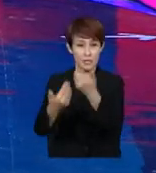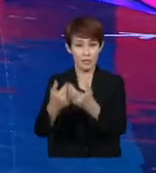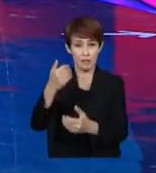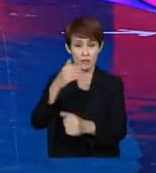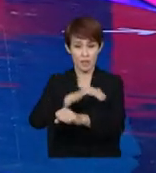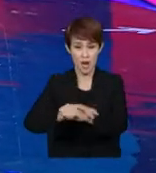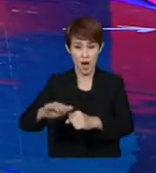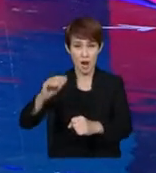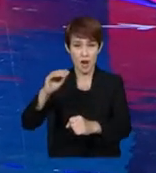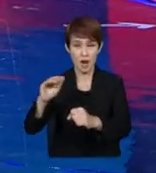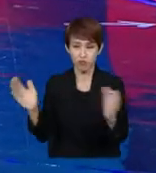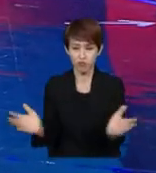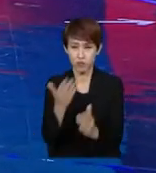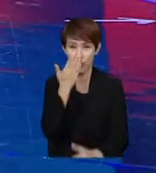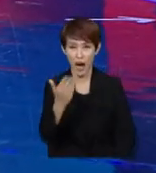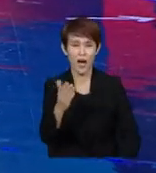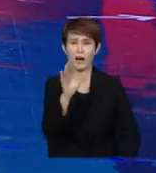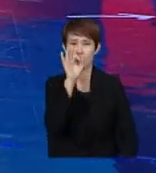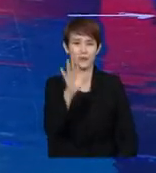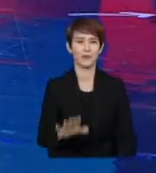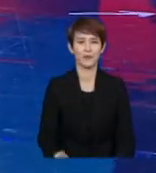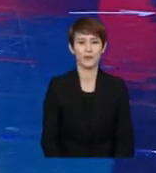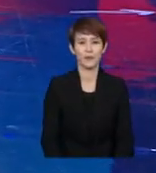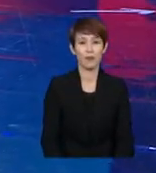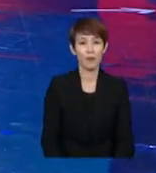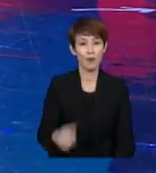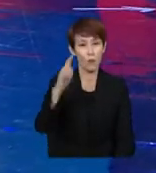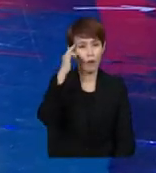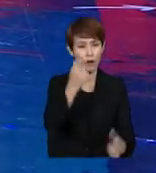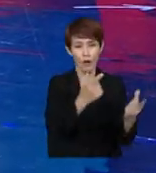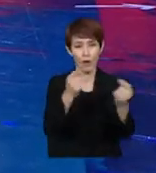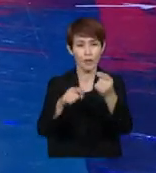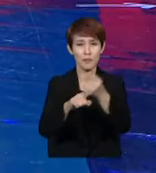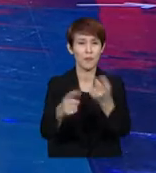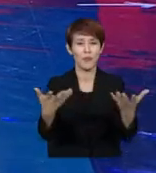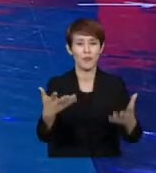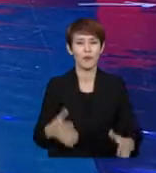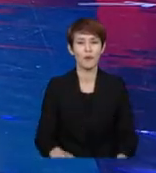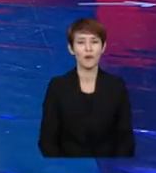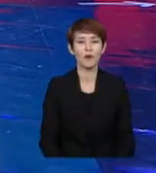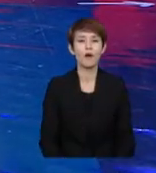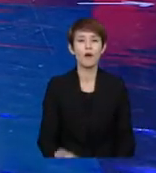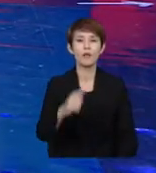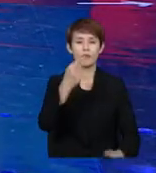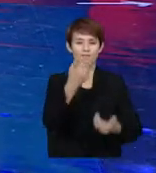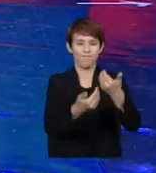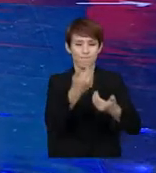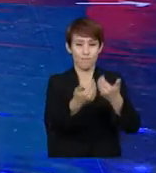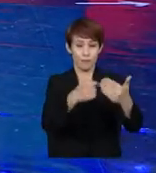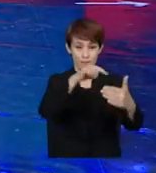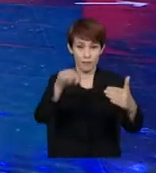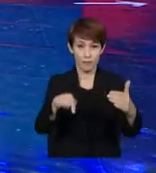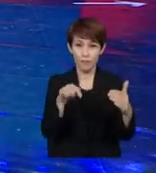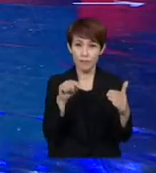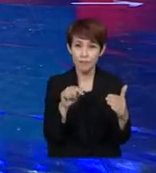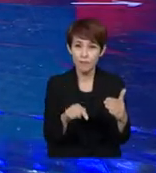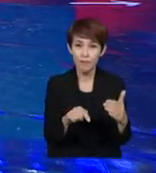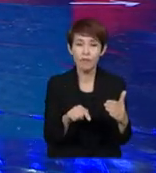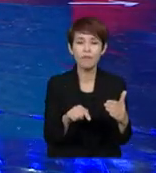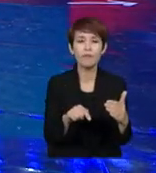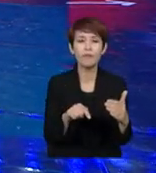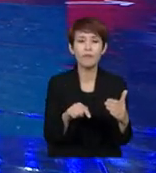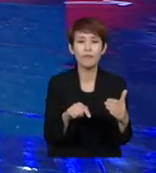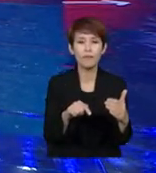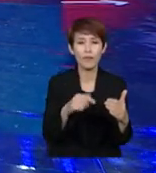nothing. I cannot treat somebody as a real partner in democratic conflict who, for instance, starts out by saying climate change